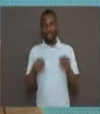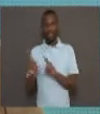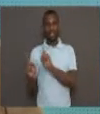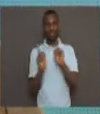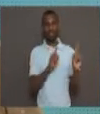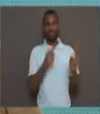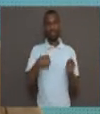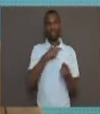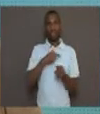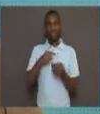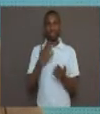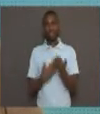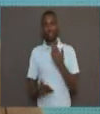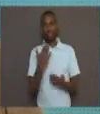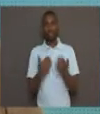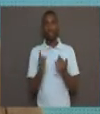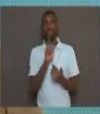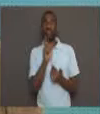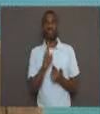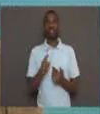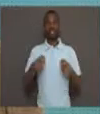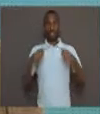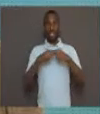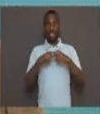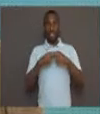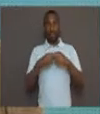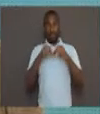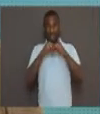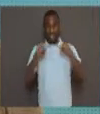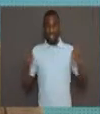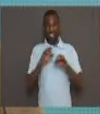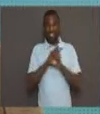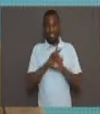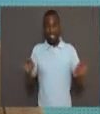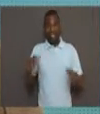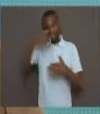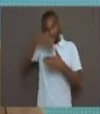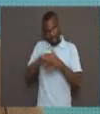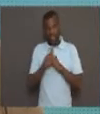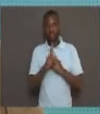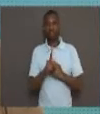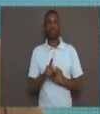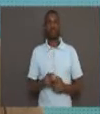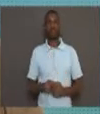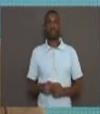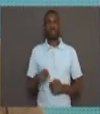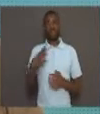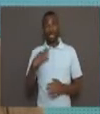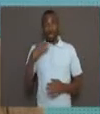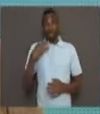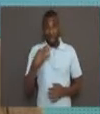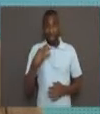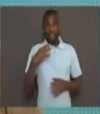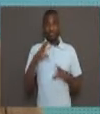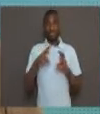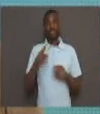Today, we will be discussing electromagnetic field induction as it applies